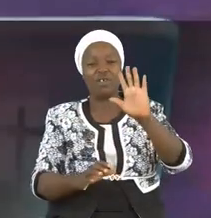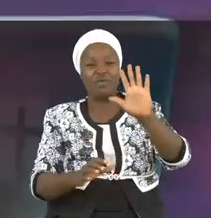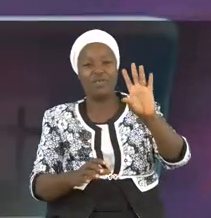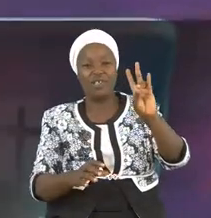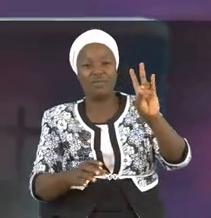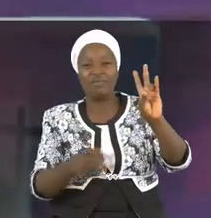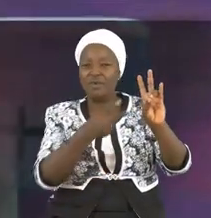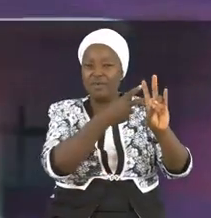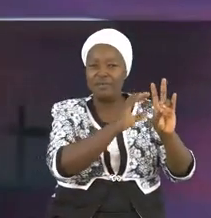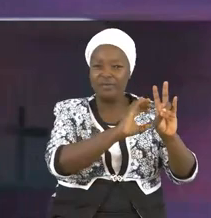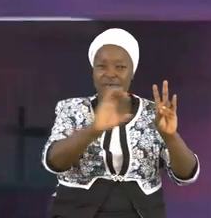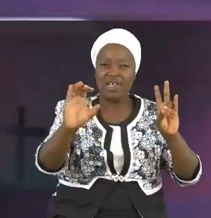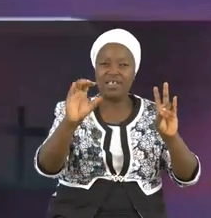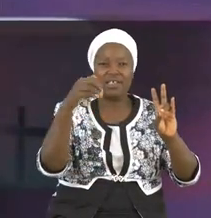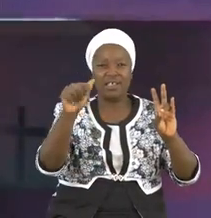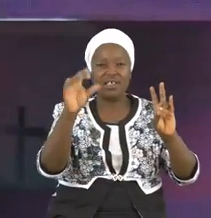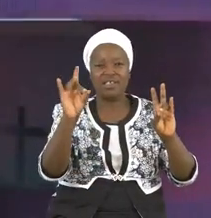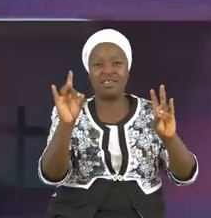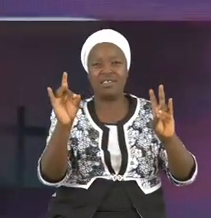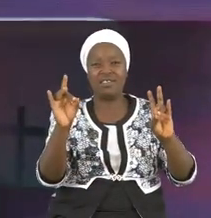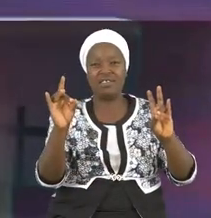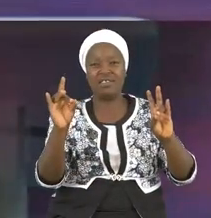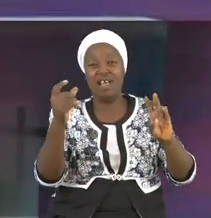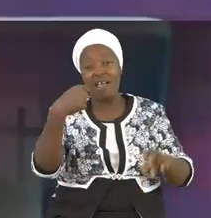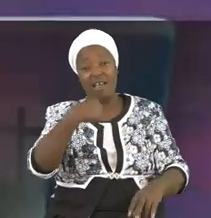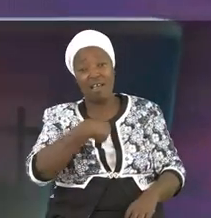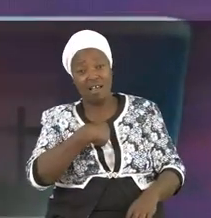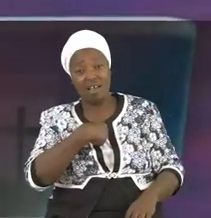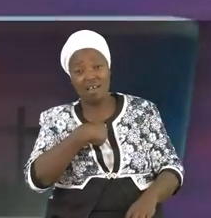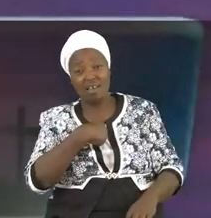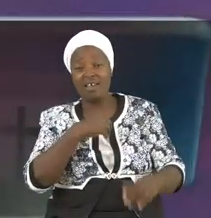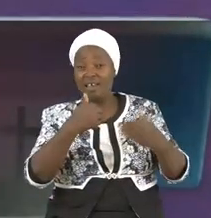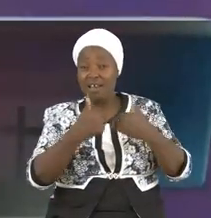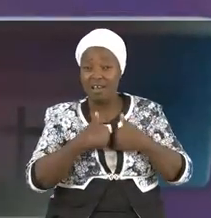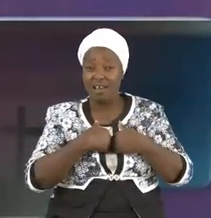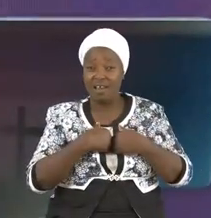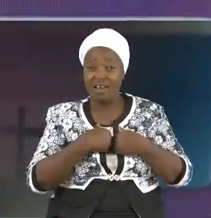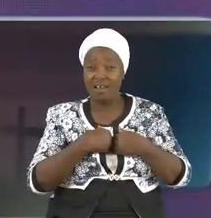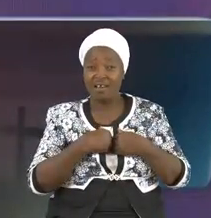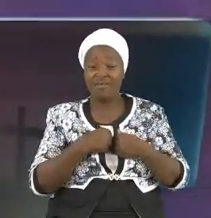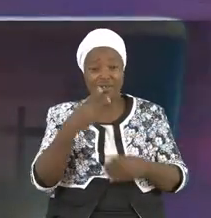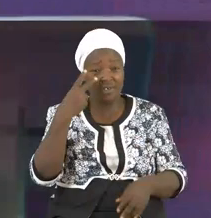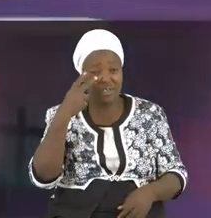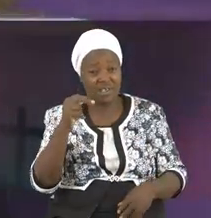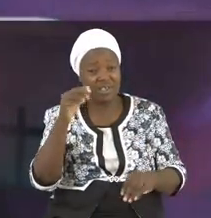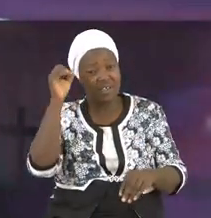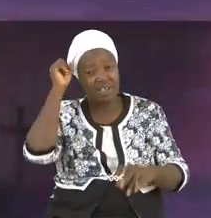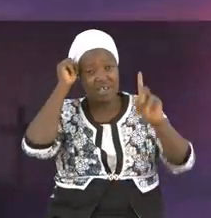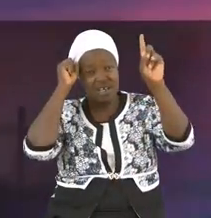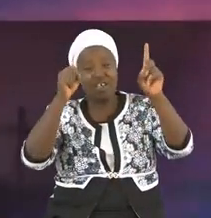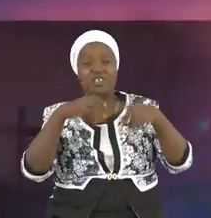verse 18. I have seen its ways. The Lord is